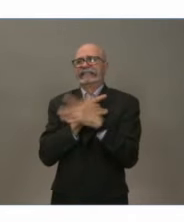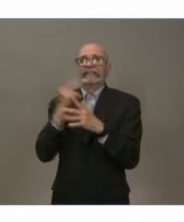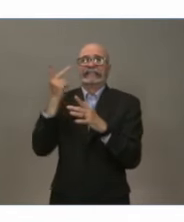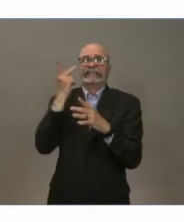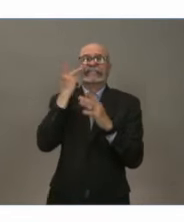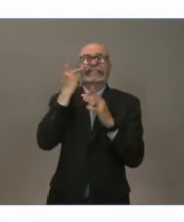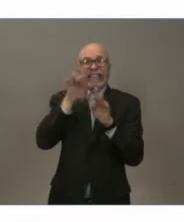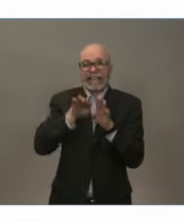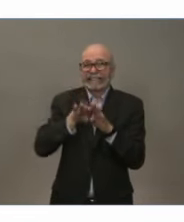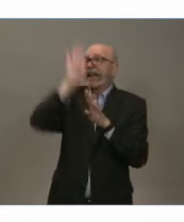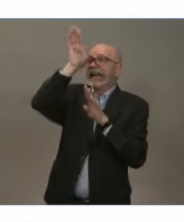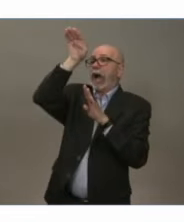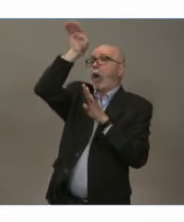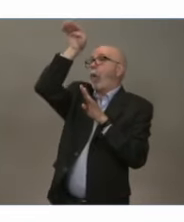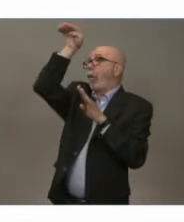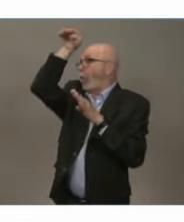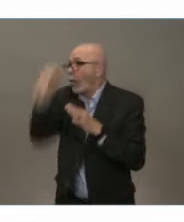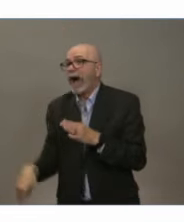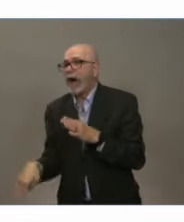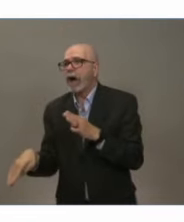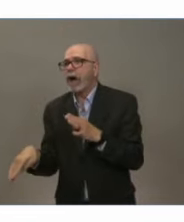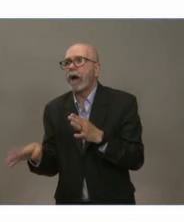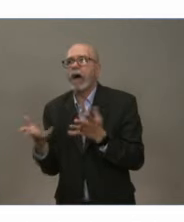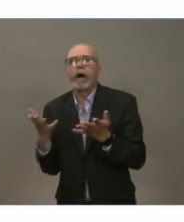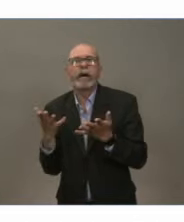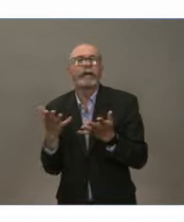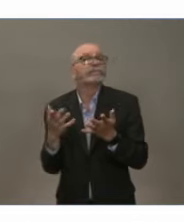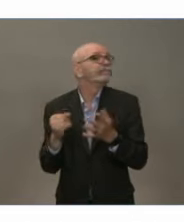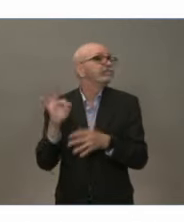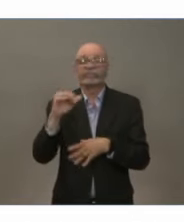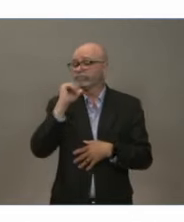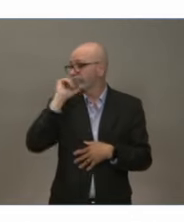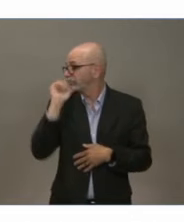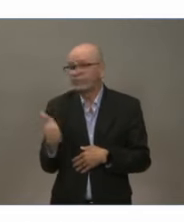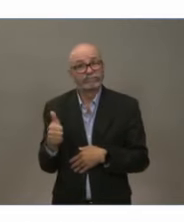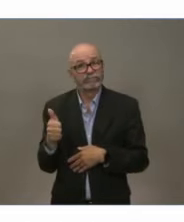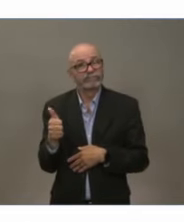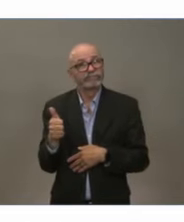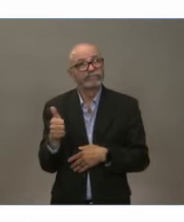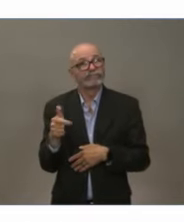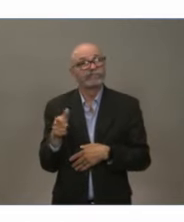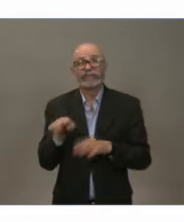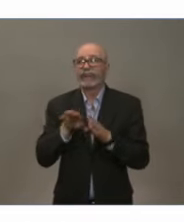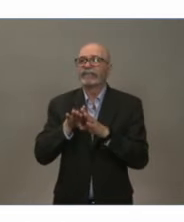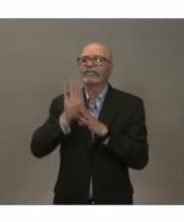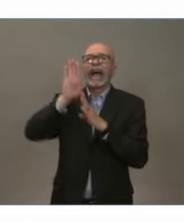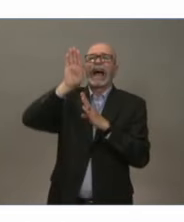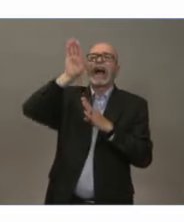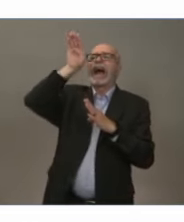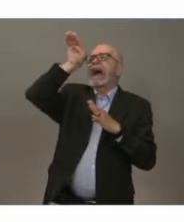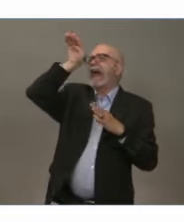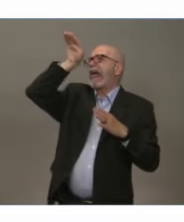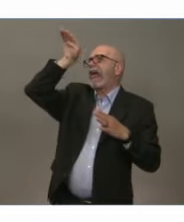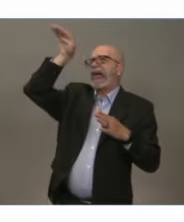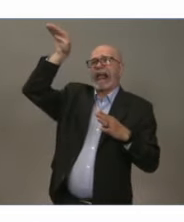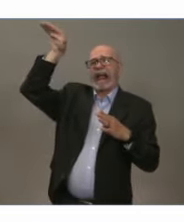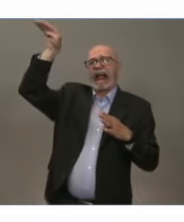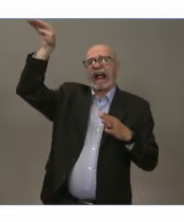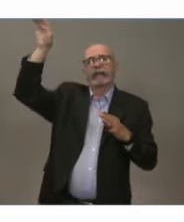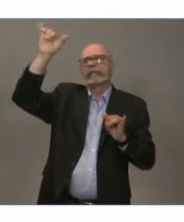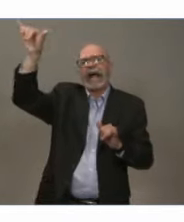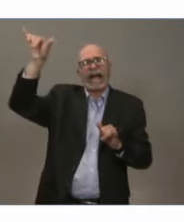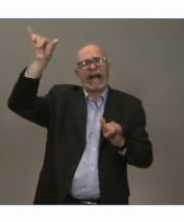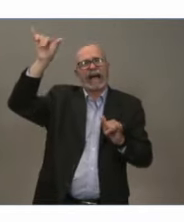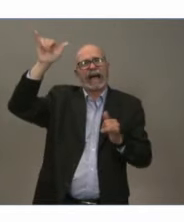quickly if we do good public health. If we don't comply, not only do we spike and stay there, the curve doesn't drop